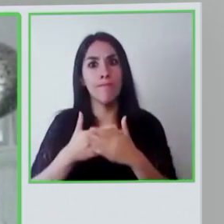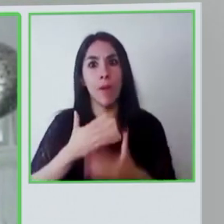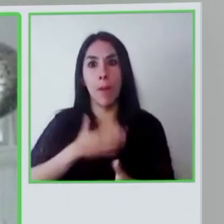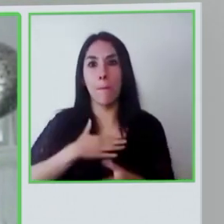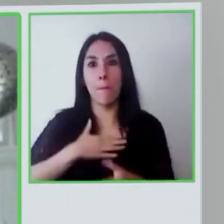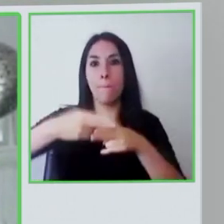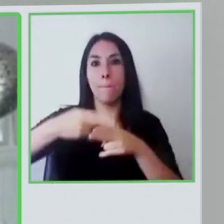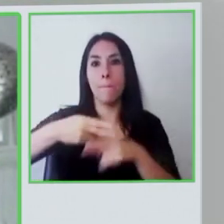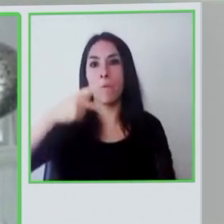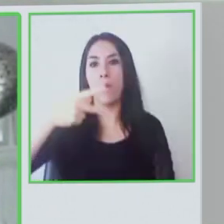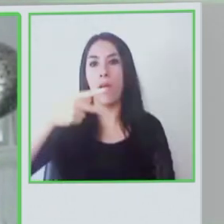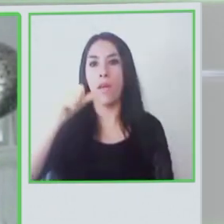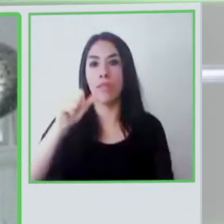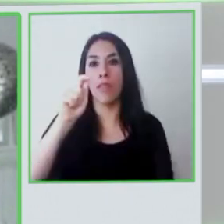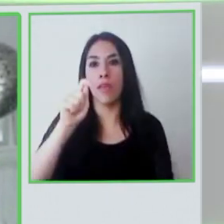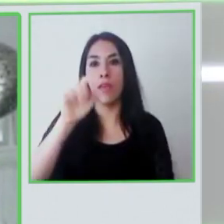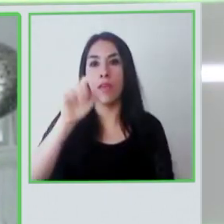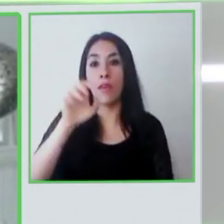Nash, and